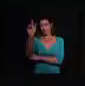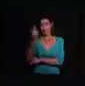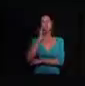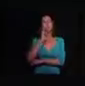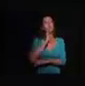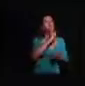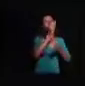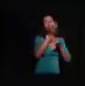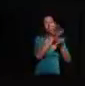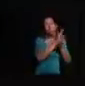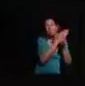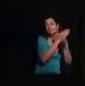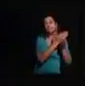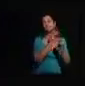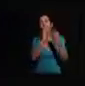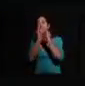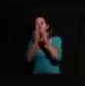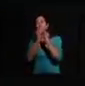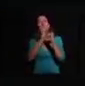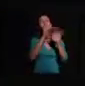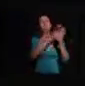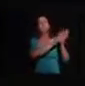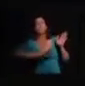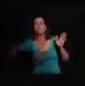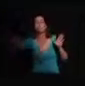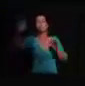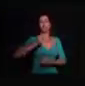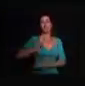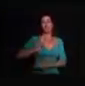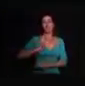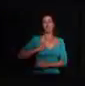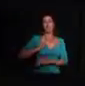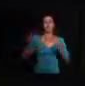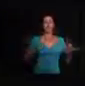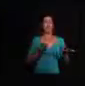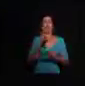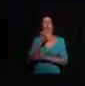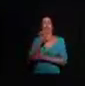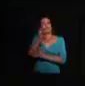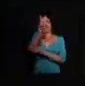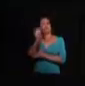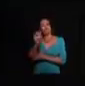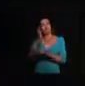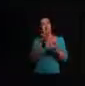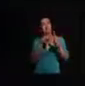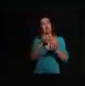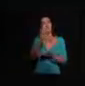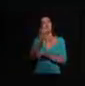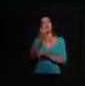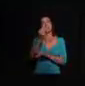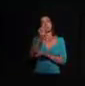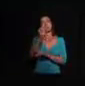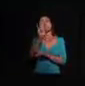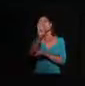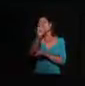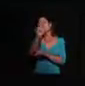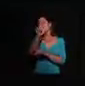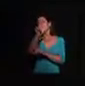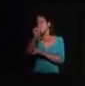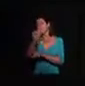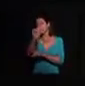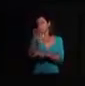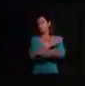from people across the country. And we are coming to you live from the Shambhala Music and Performance Hall here in beautiful British